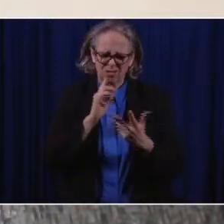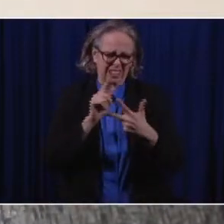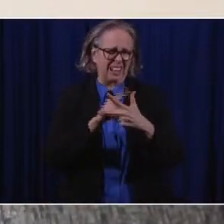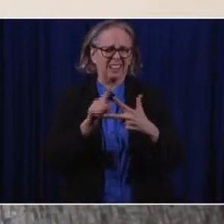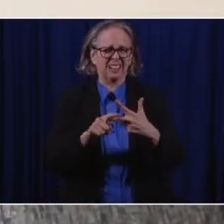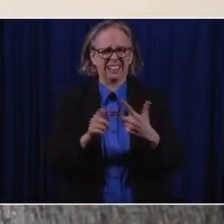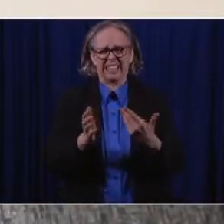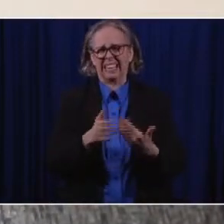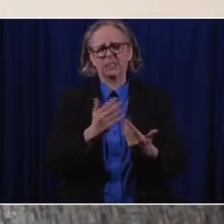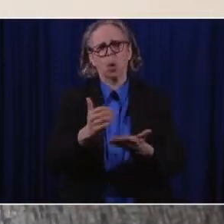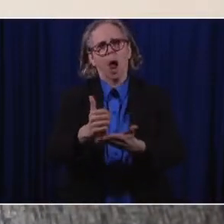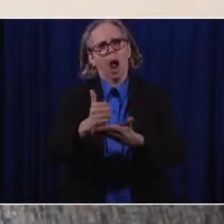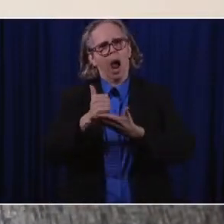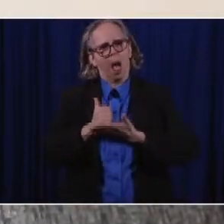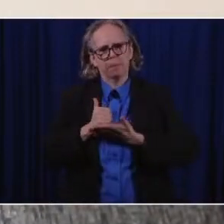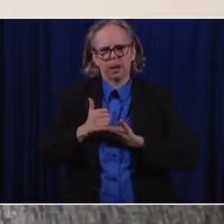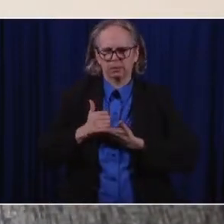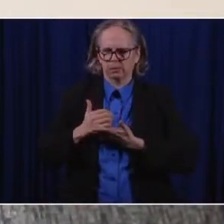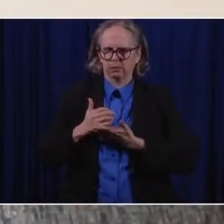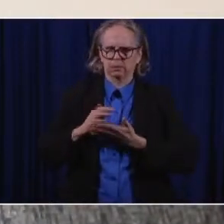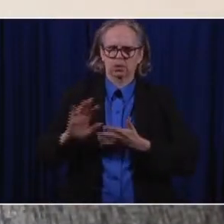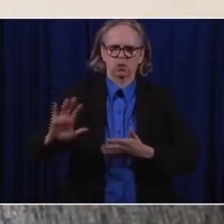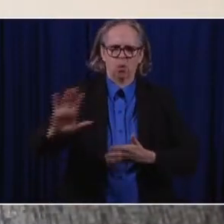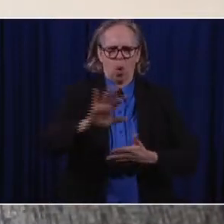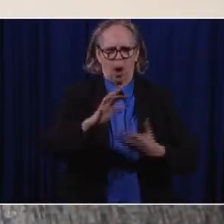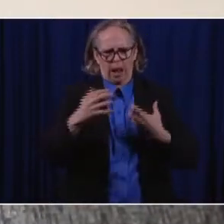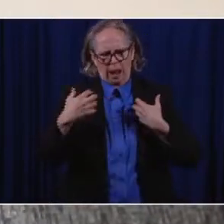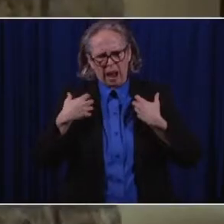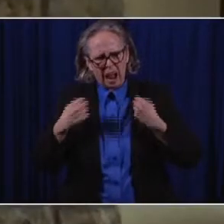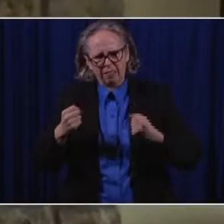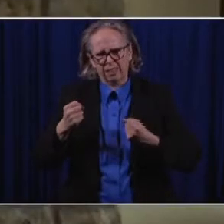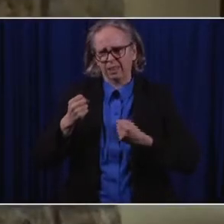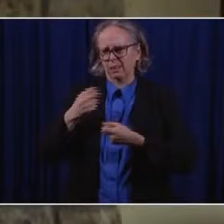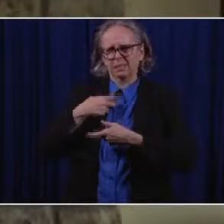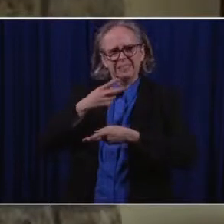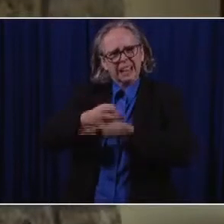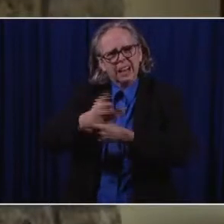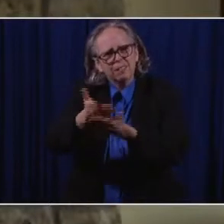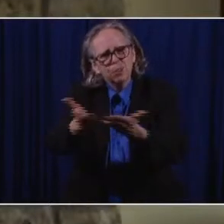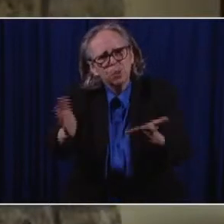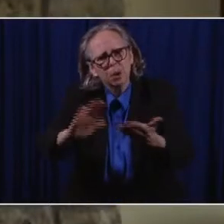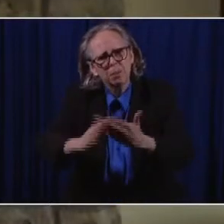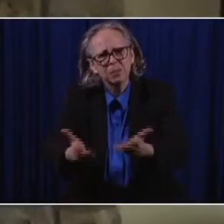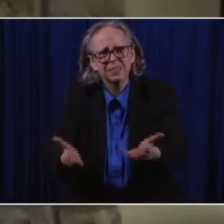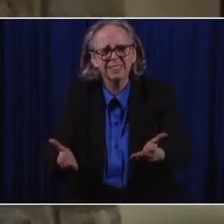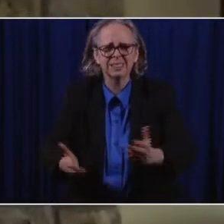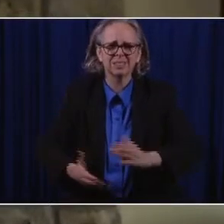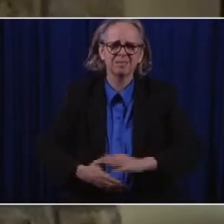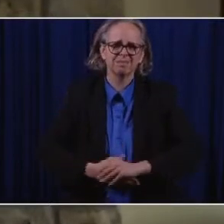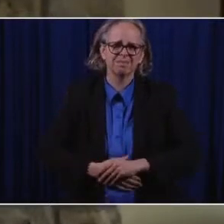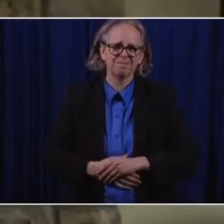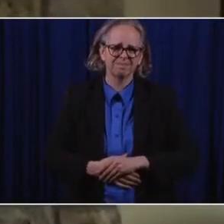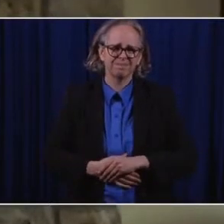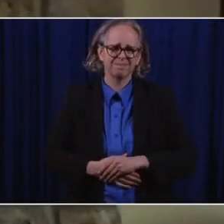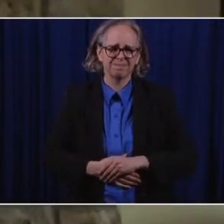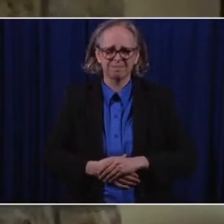and exhausted, and be able to take care of our community better. Thank you. Anybody else?